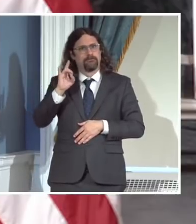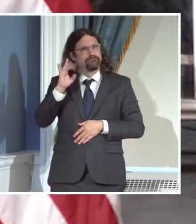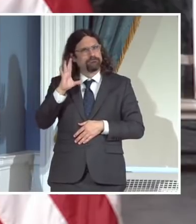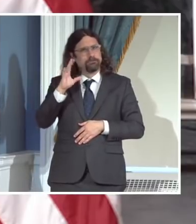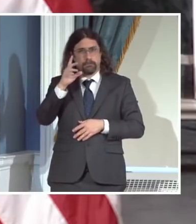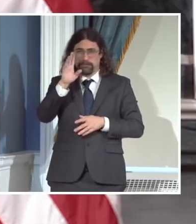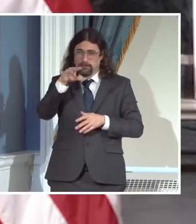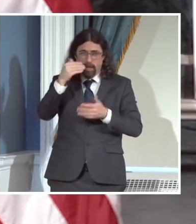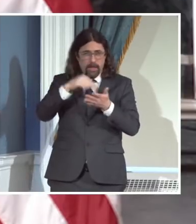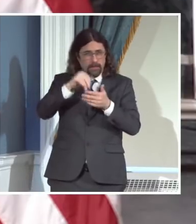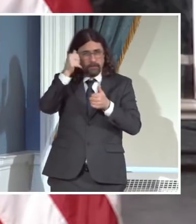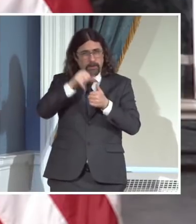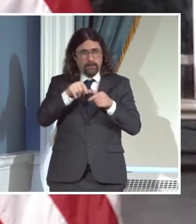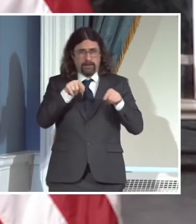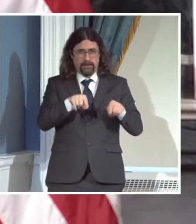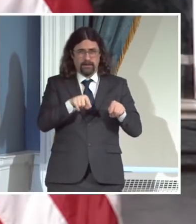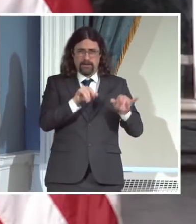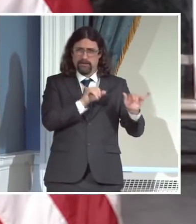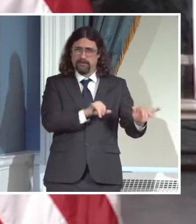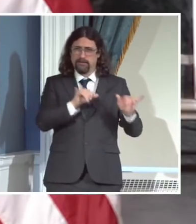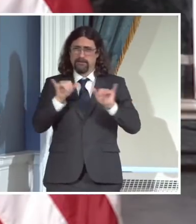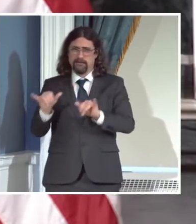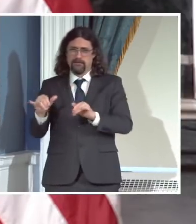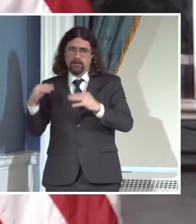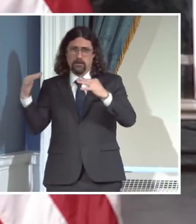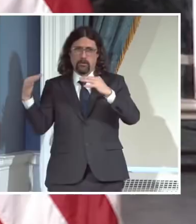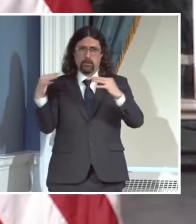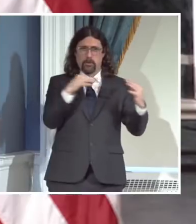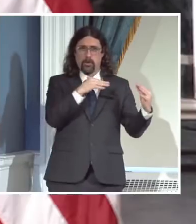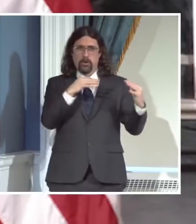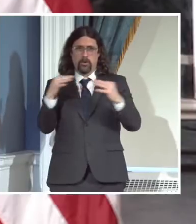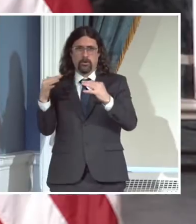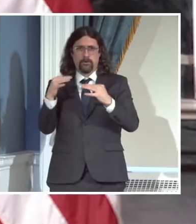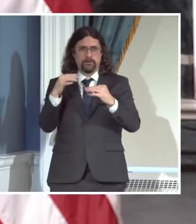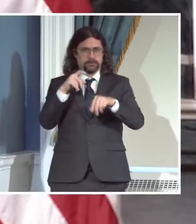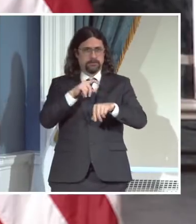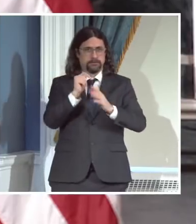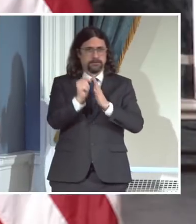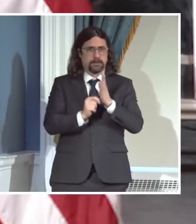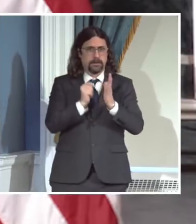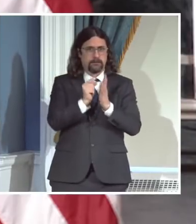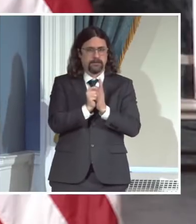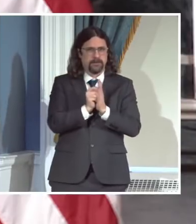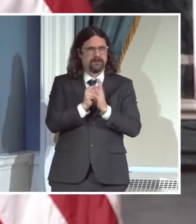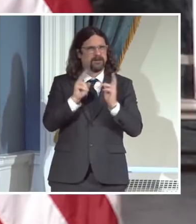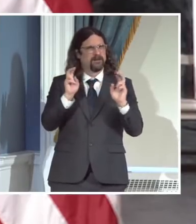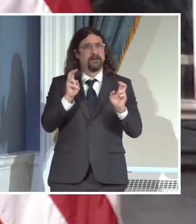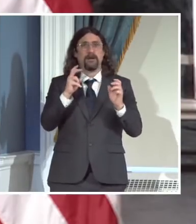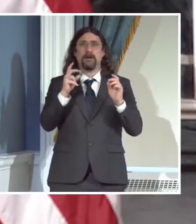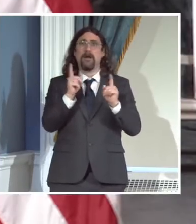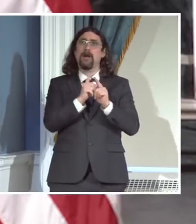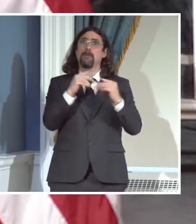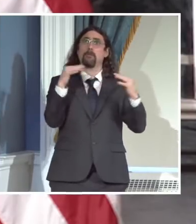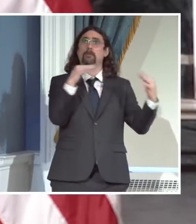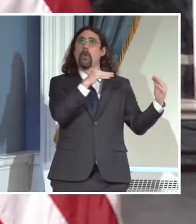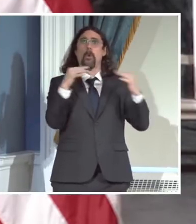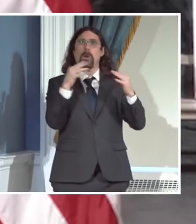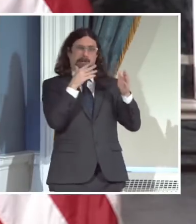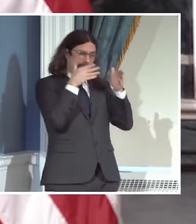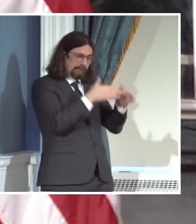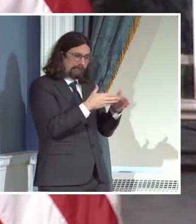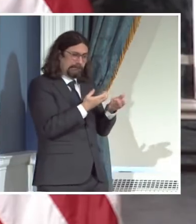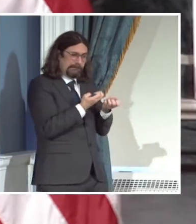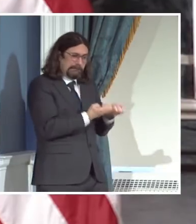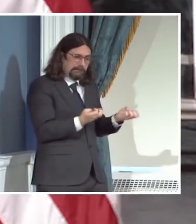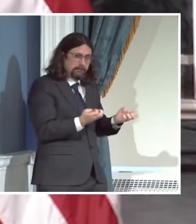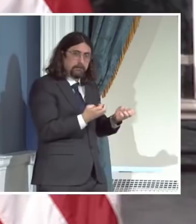making those face shields to protect our healthcare workers and our first responders. And there's more going on in the Brooklyn Navy Yard we'll be talking about in the coming